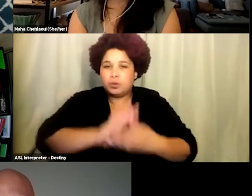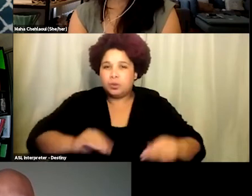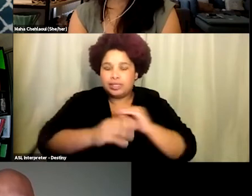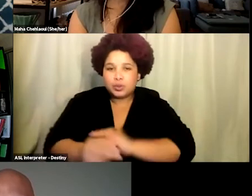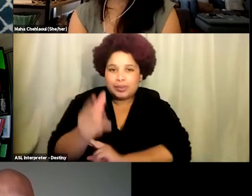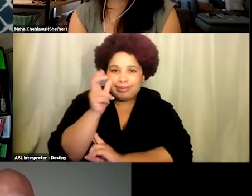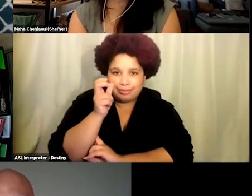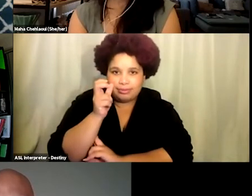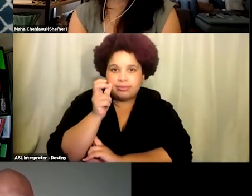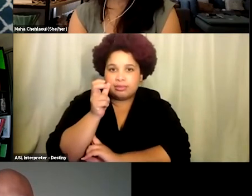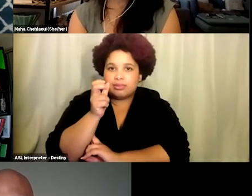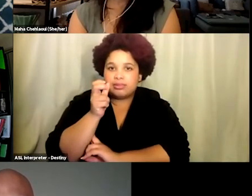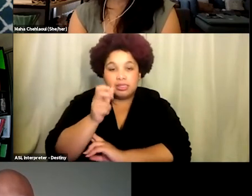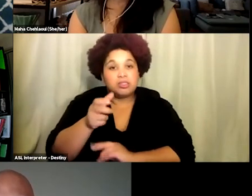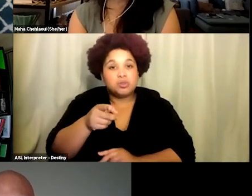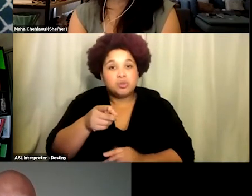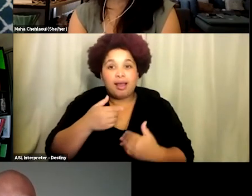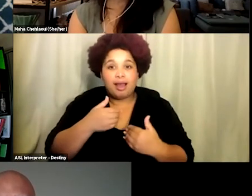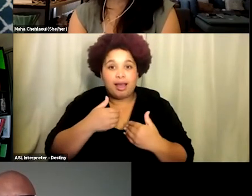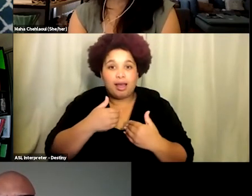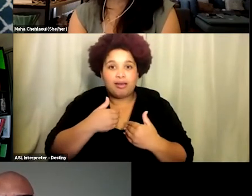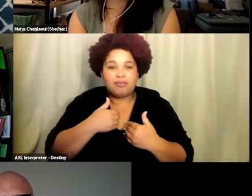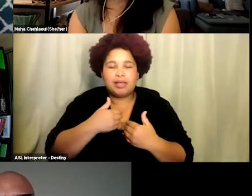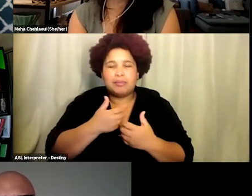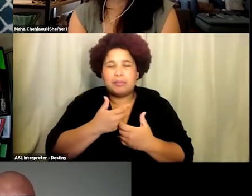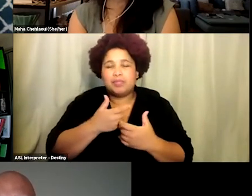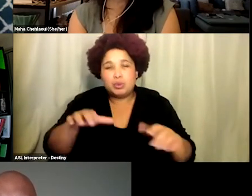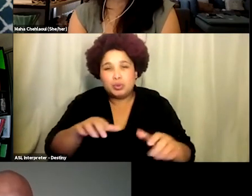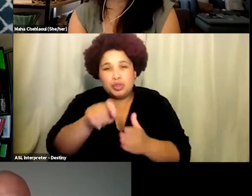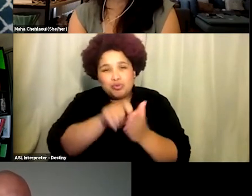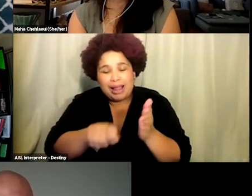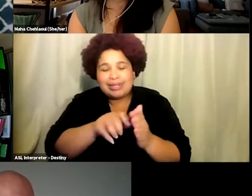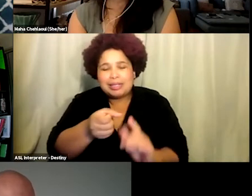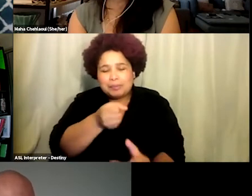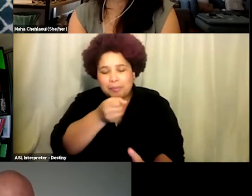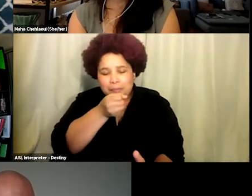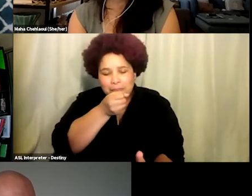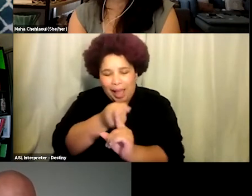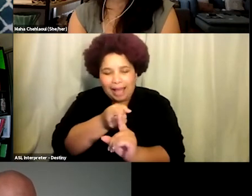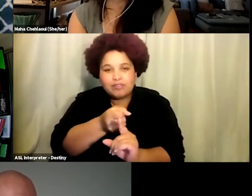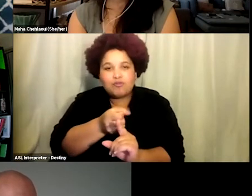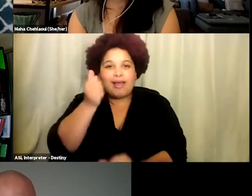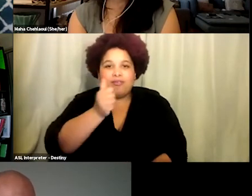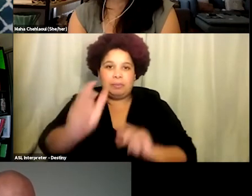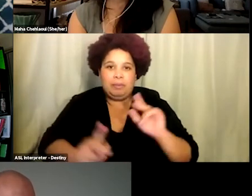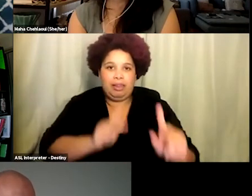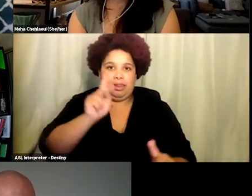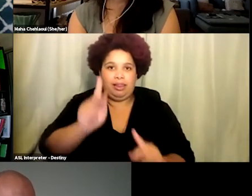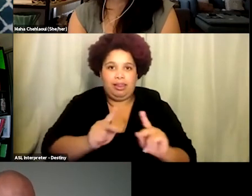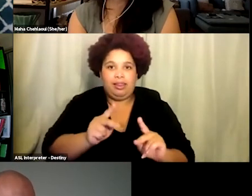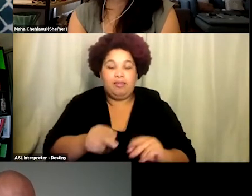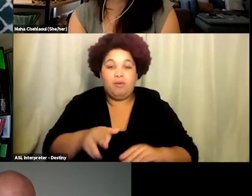hear that the things that you write have major social and political implications for real human beings, many of them on this